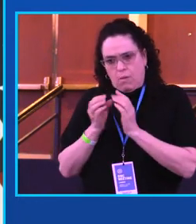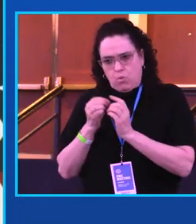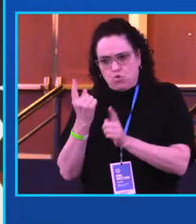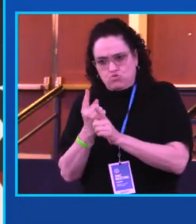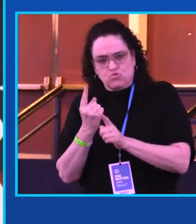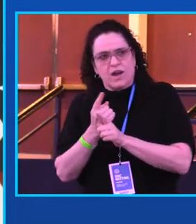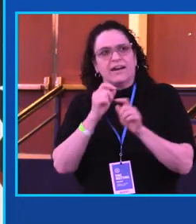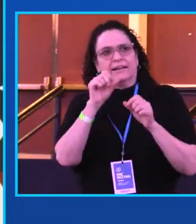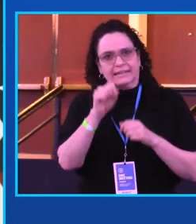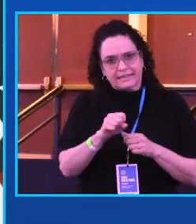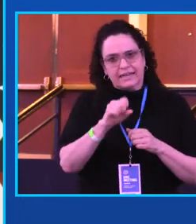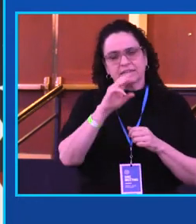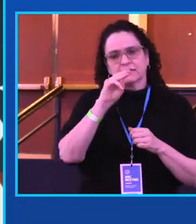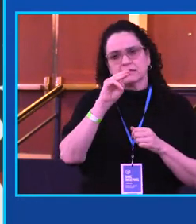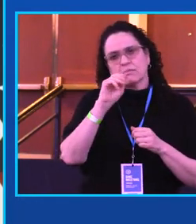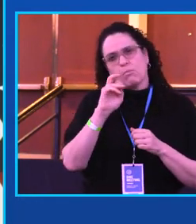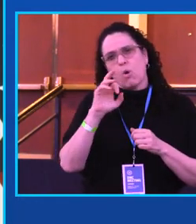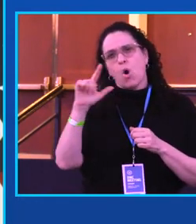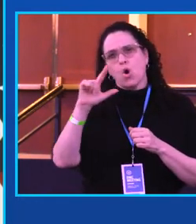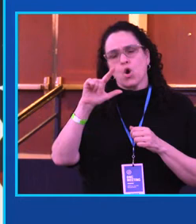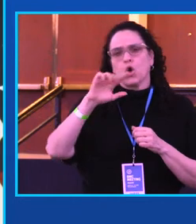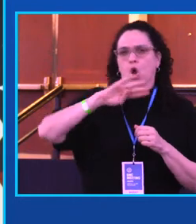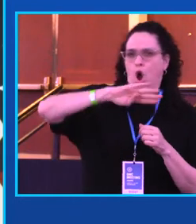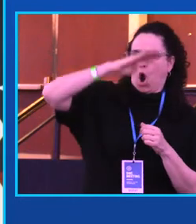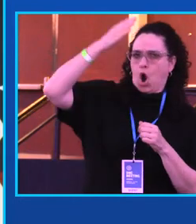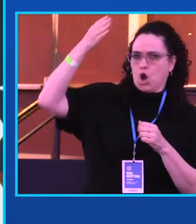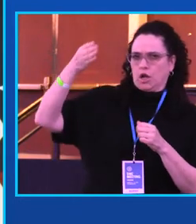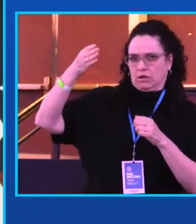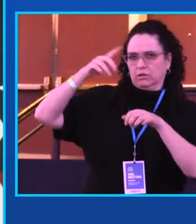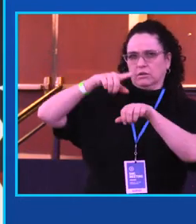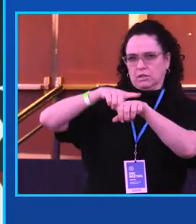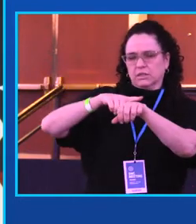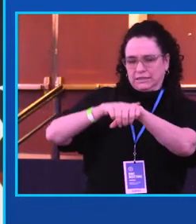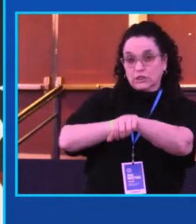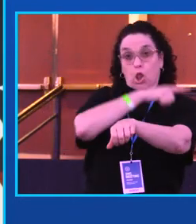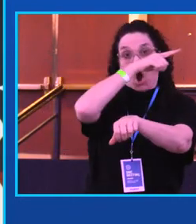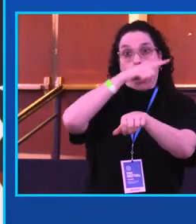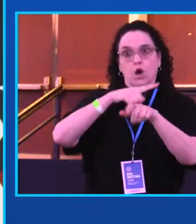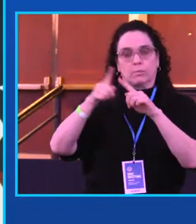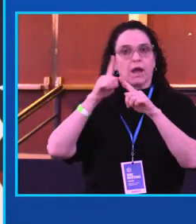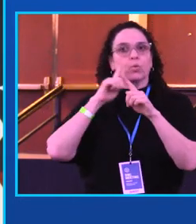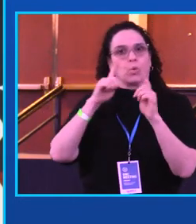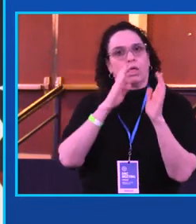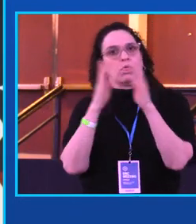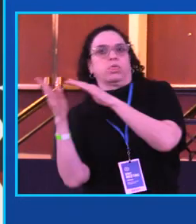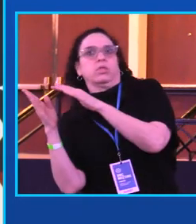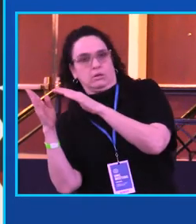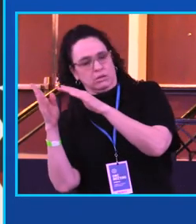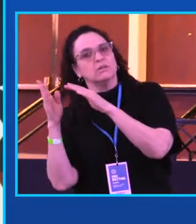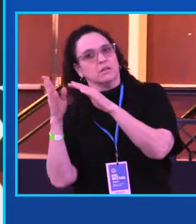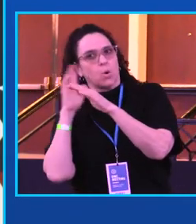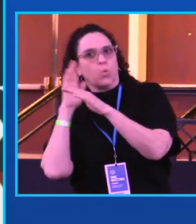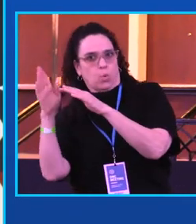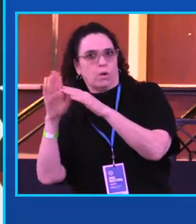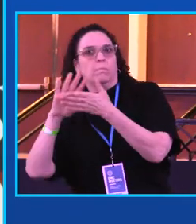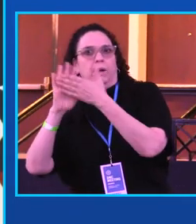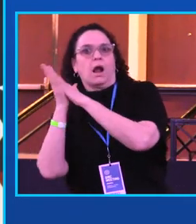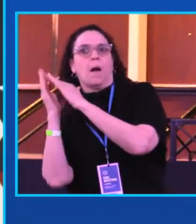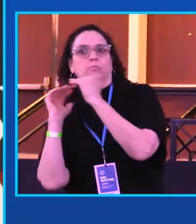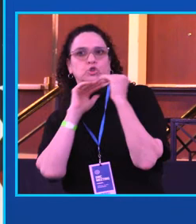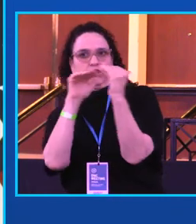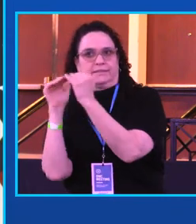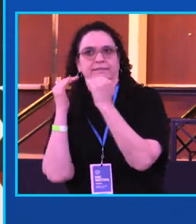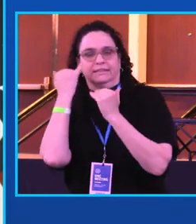the universe is long, but it bends towards justice if we are willing to bend it. Freedom is